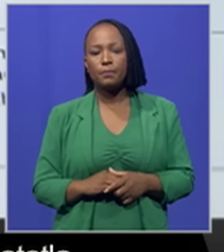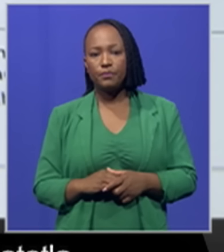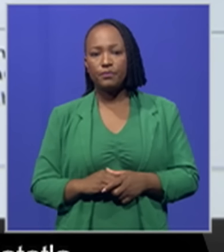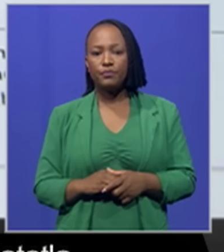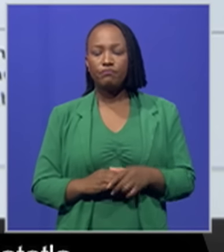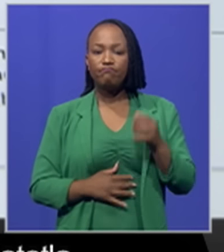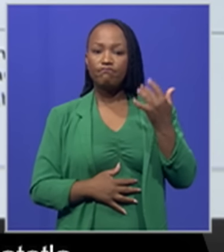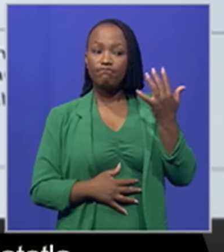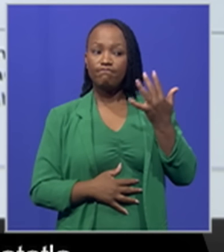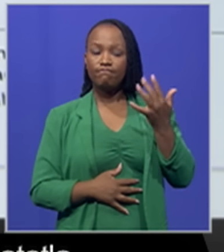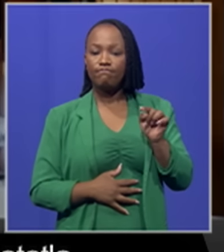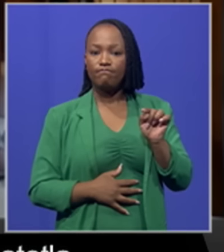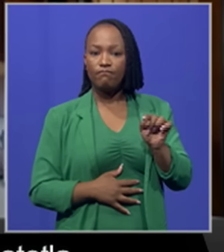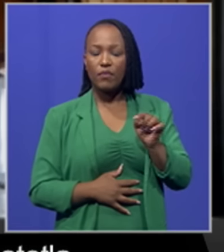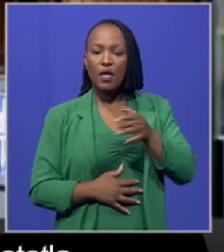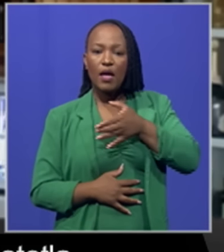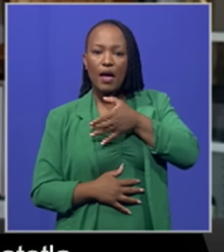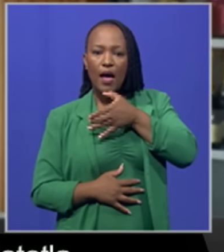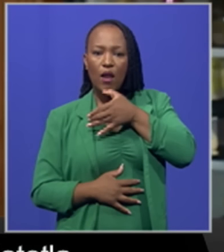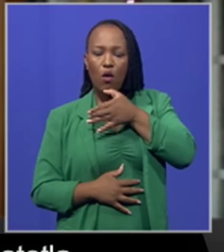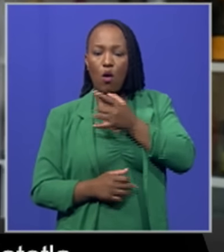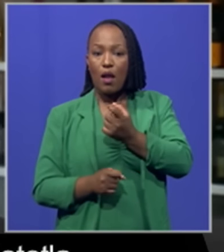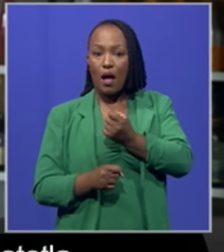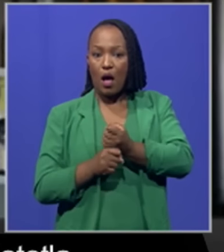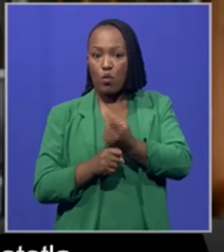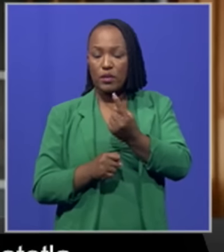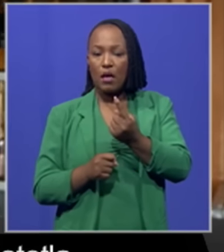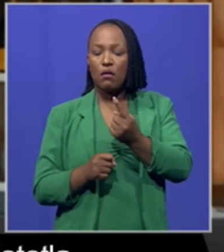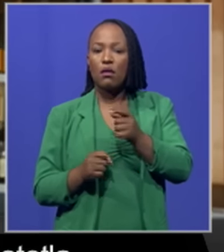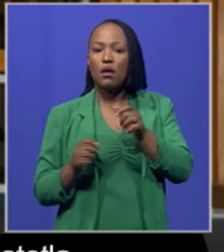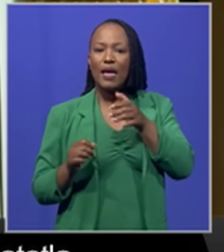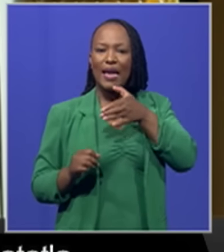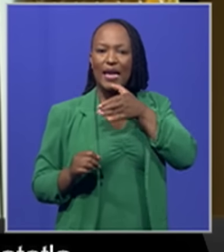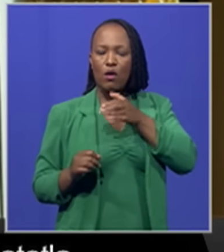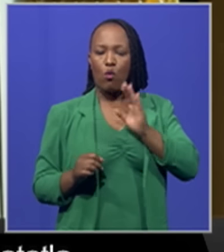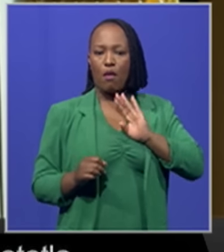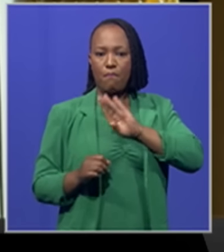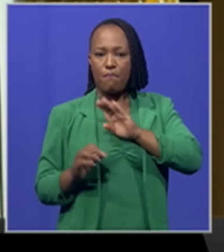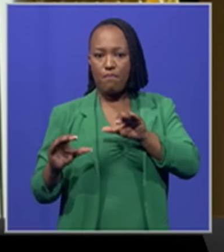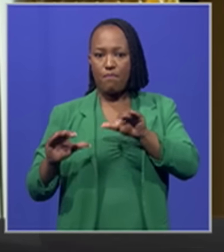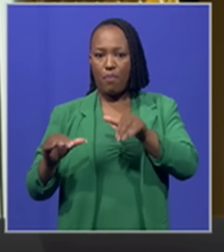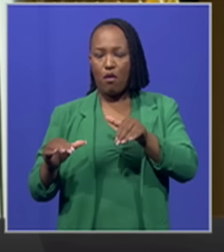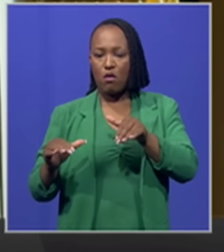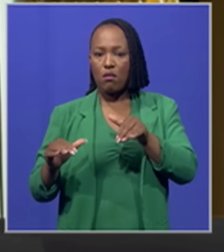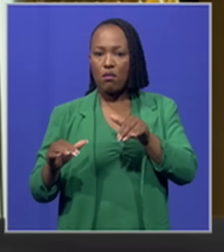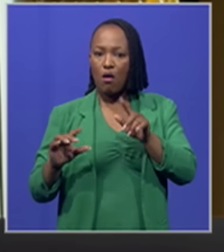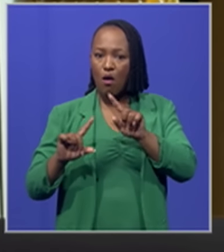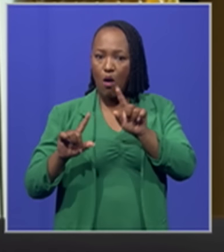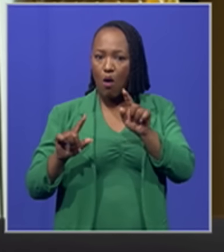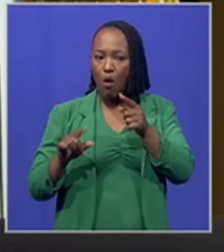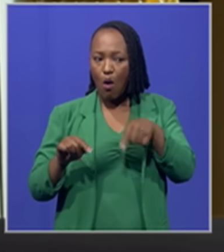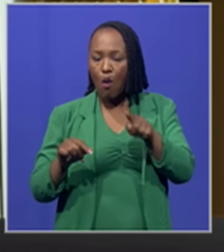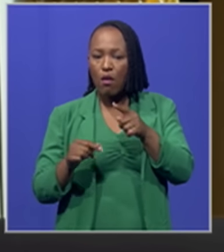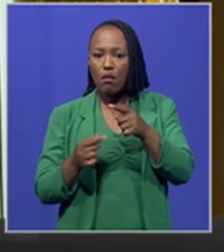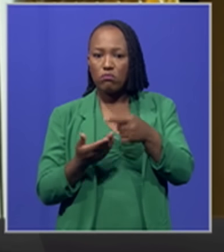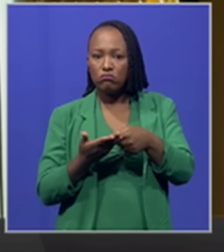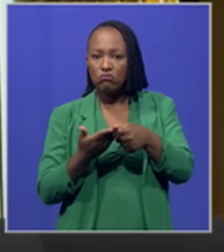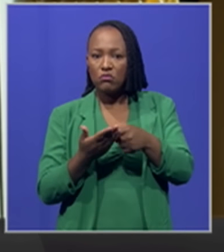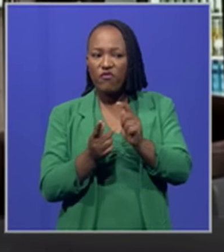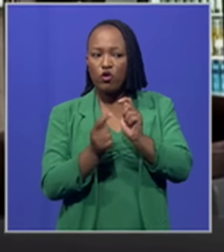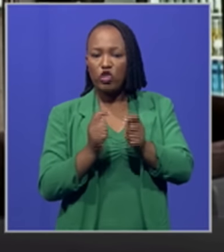pegelong, Gauteng Liquor Board ya re e mo legatong la go sekaseka ditlhagiso tsotlhe tse di amogetseng ka ga phetolo ya tlhwatlhwa